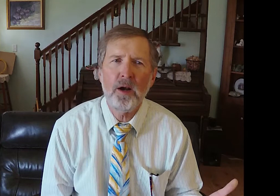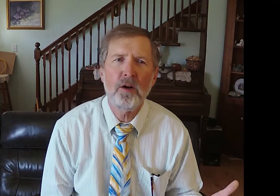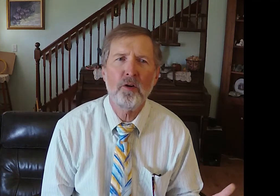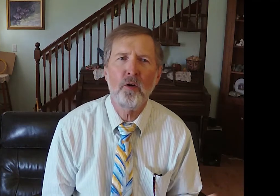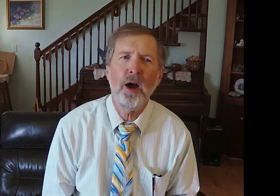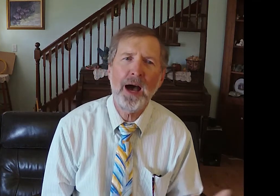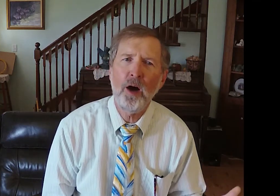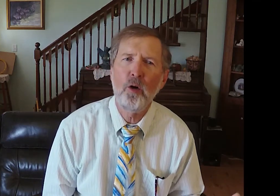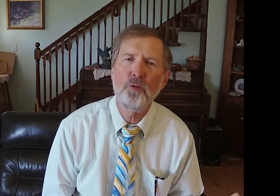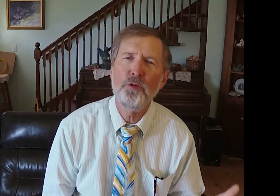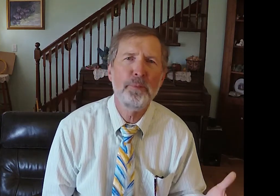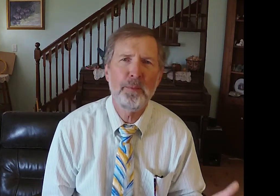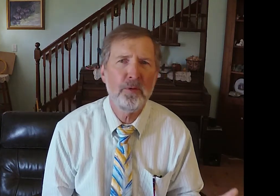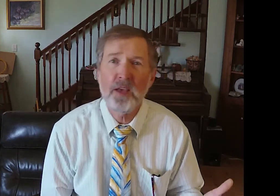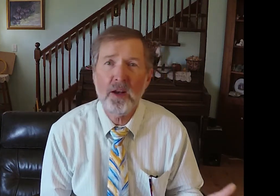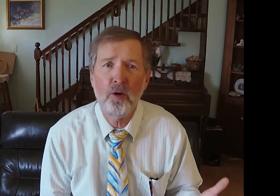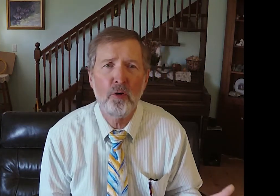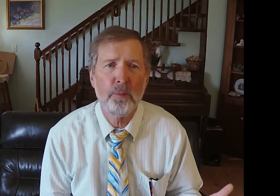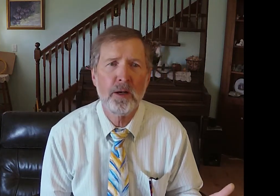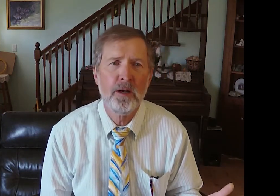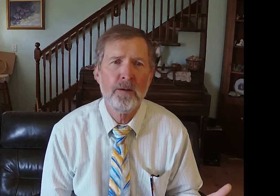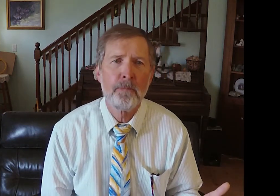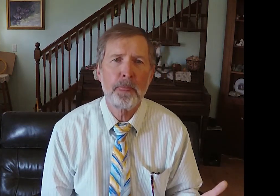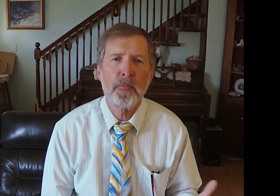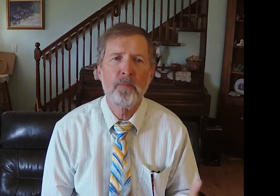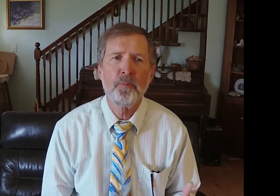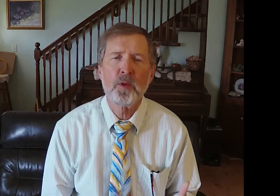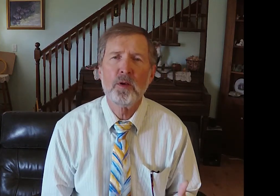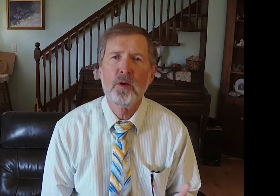But where or how do people get hope?